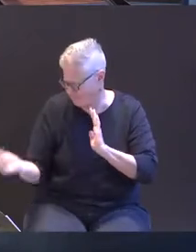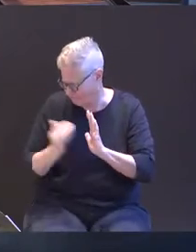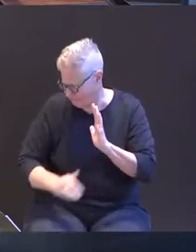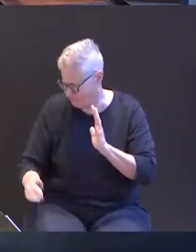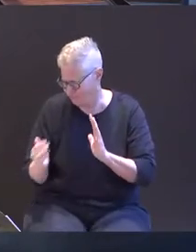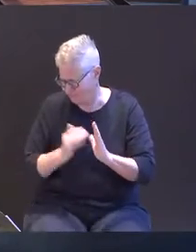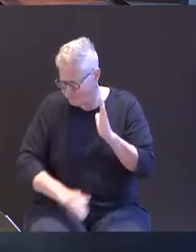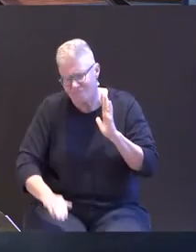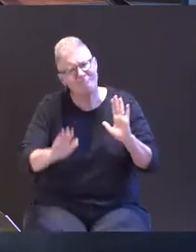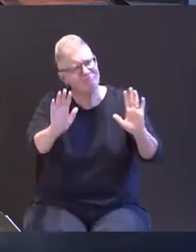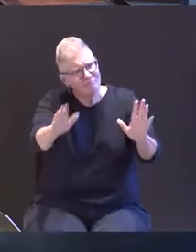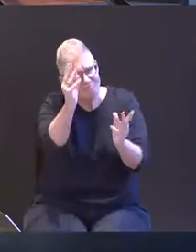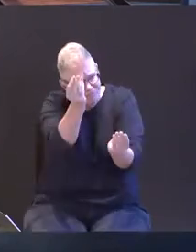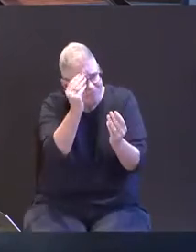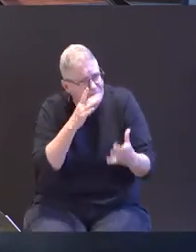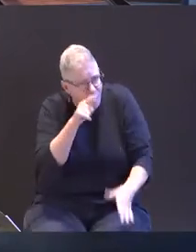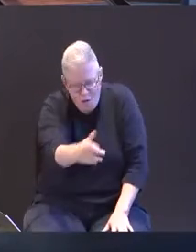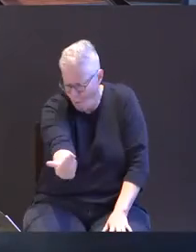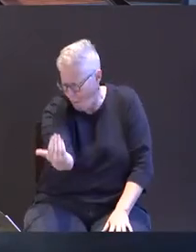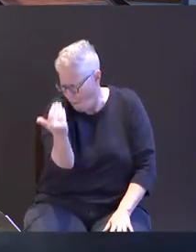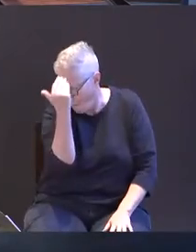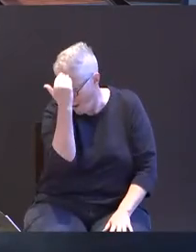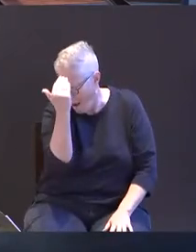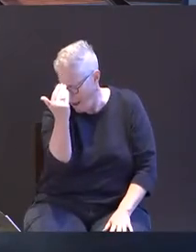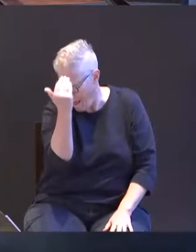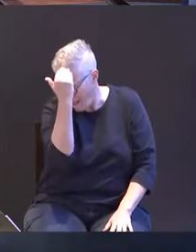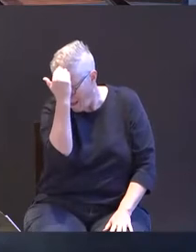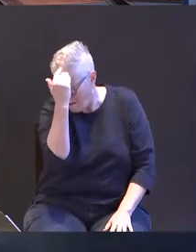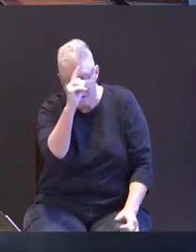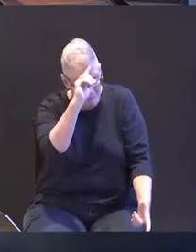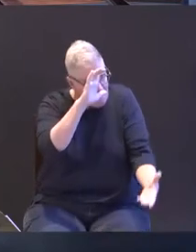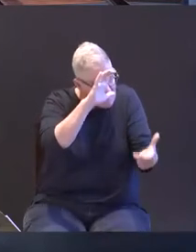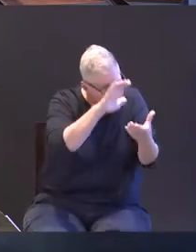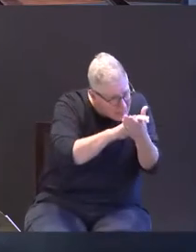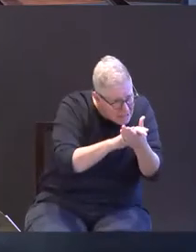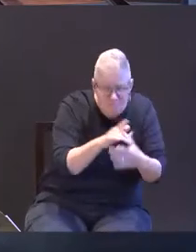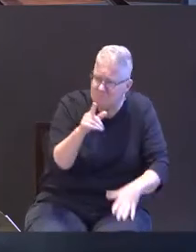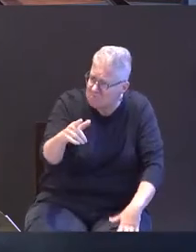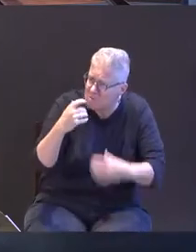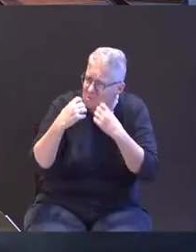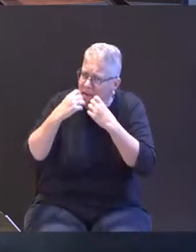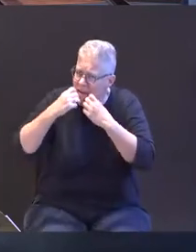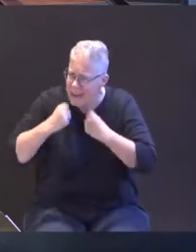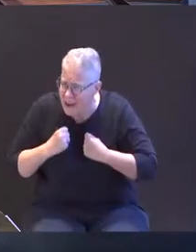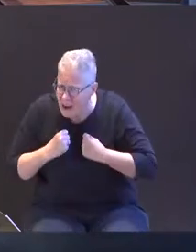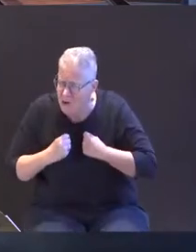you're aware, believe and you care well.